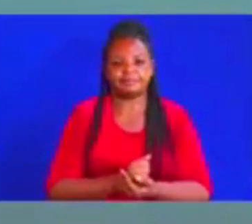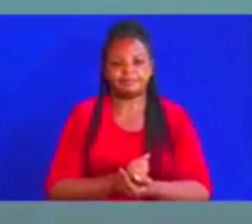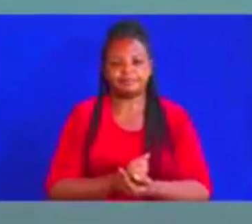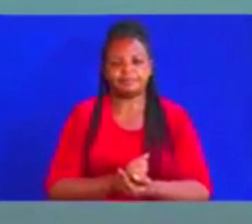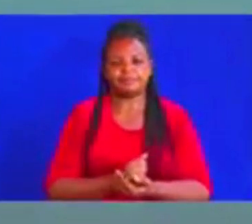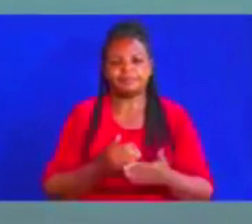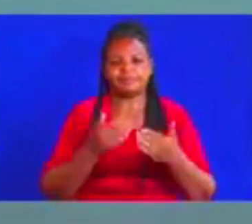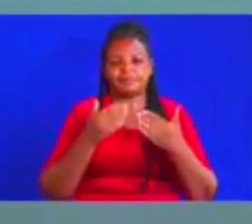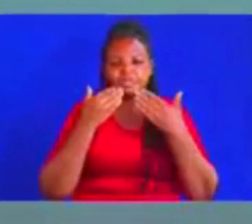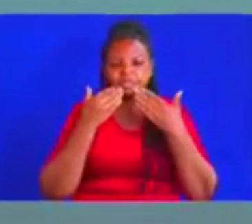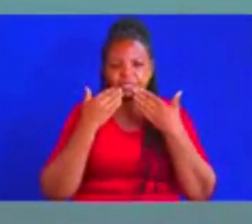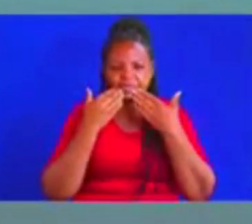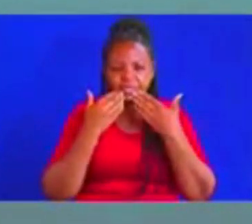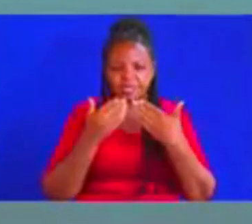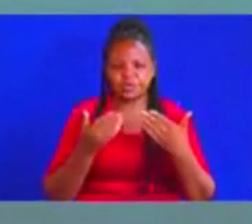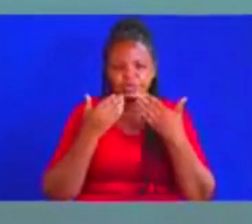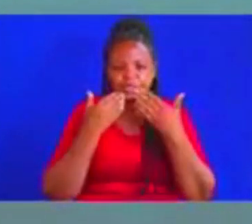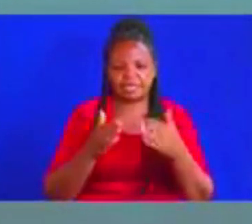Thank you very much,